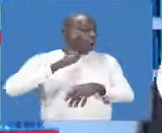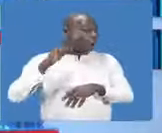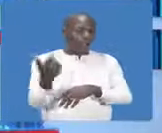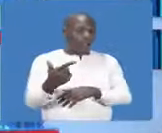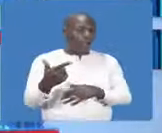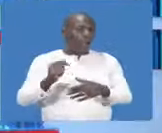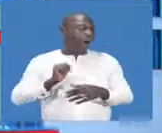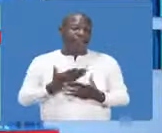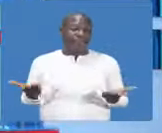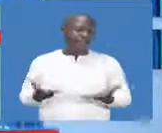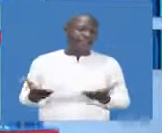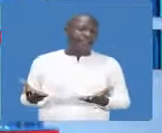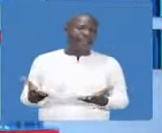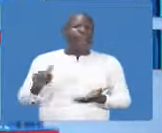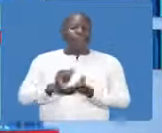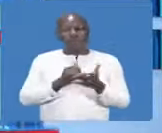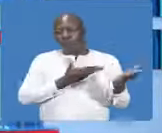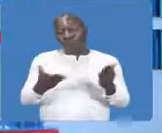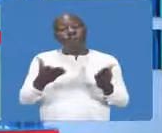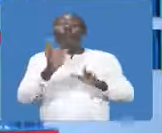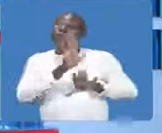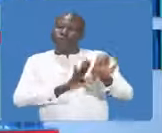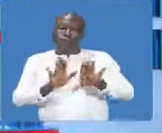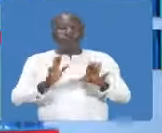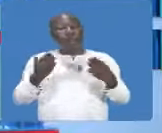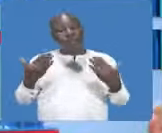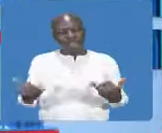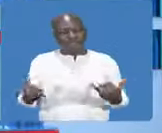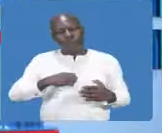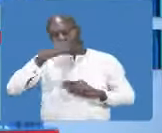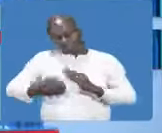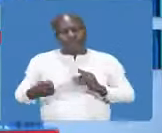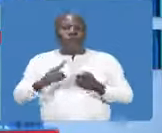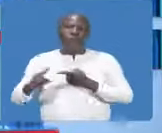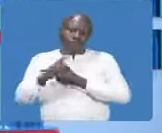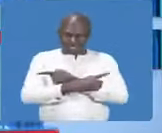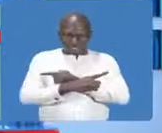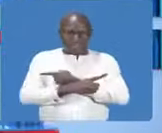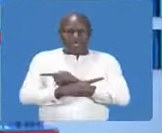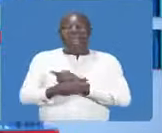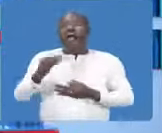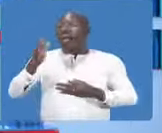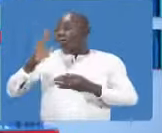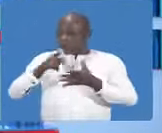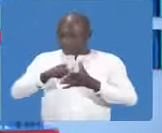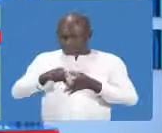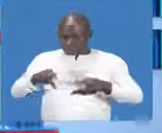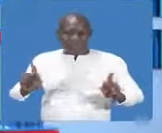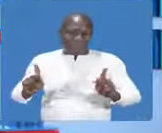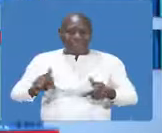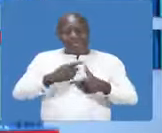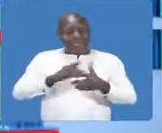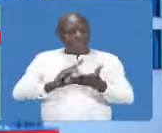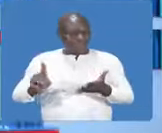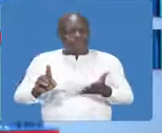kan cho sa ye na wo ye no na e de o haw e na e be bre wo ene aha ana we do AC e ya ne pa next week message